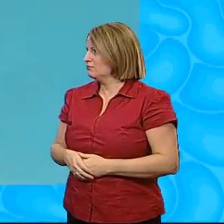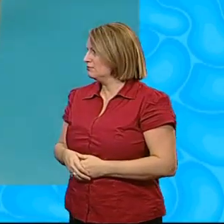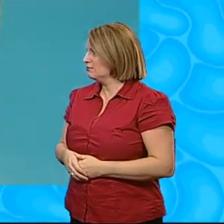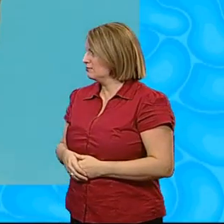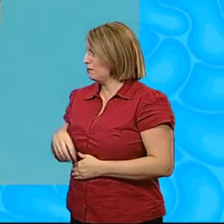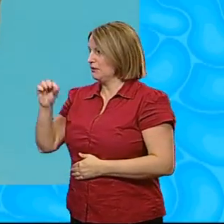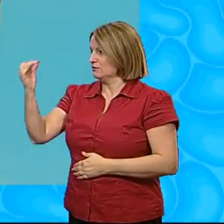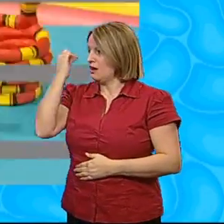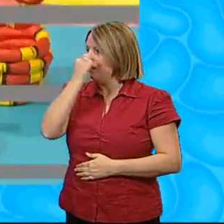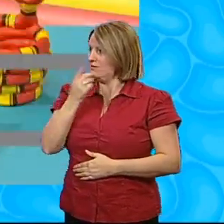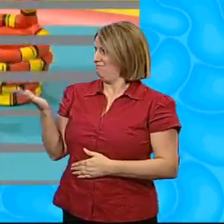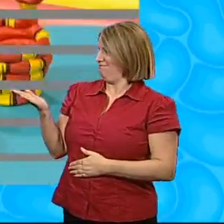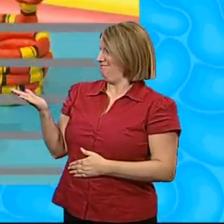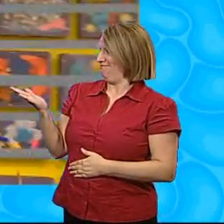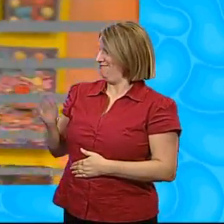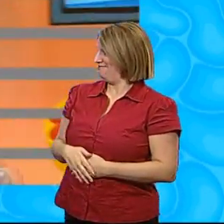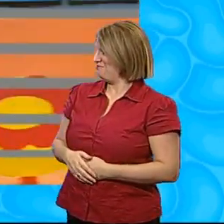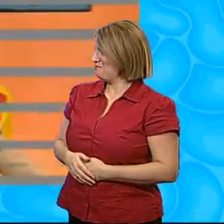your snake pot to dry.